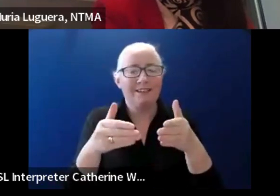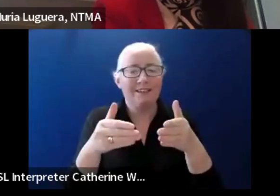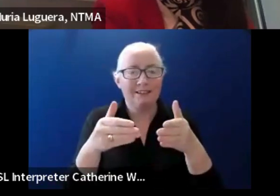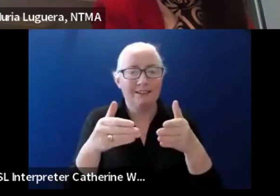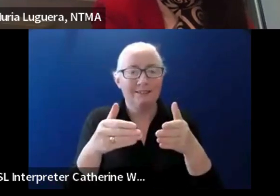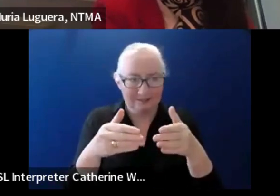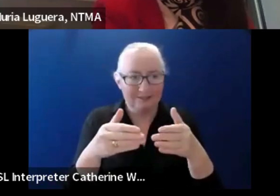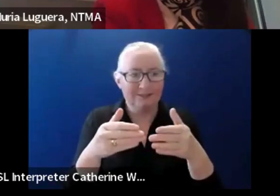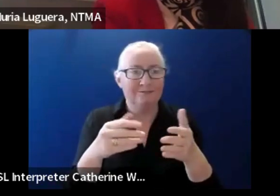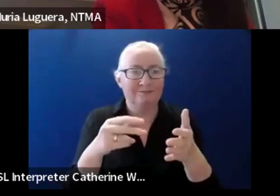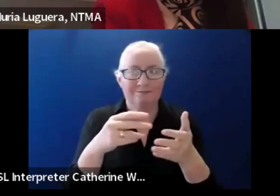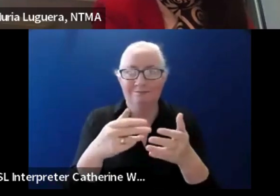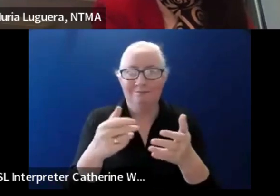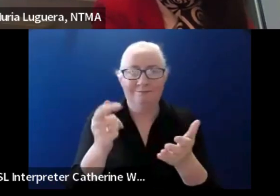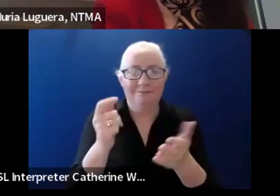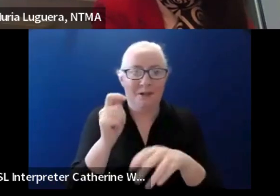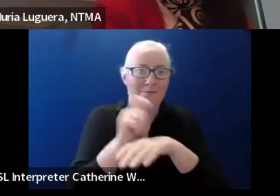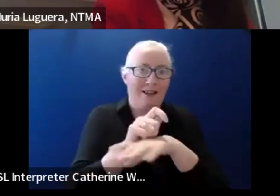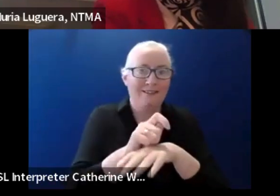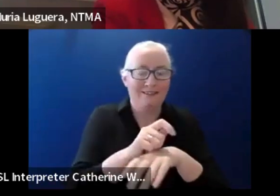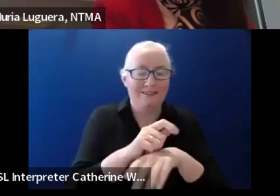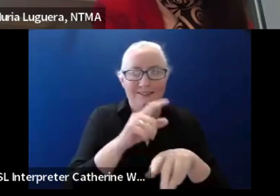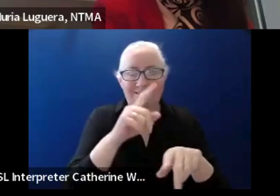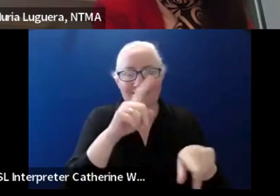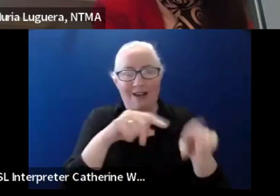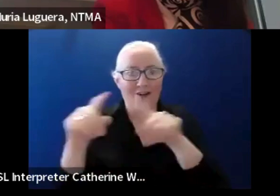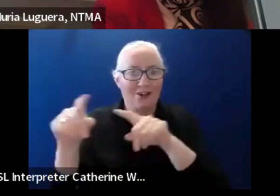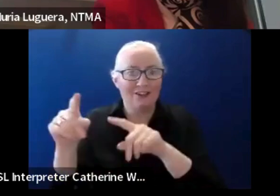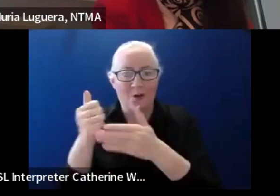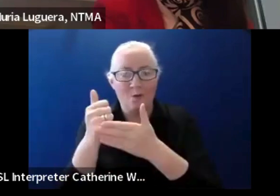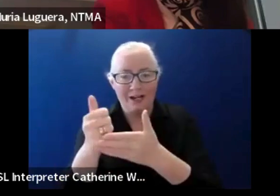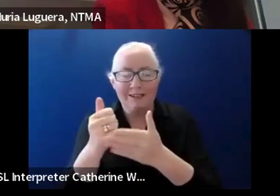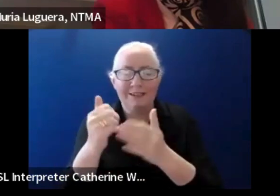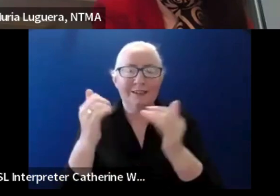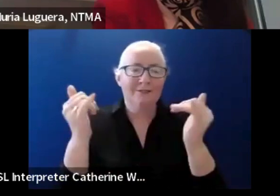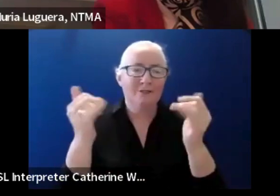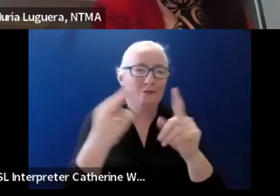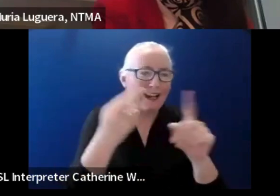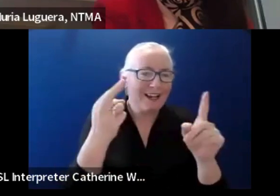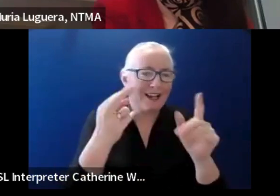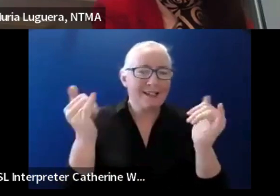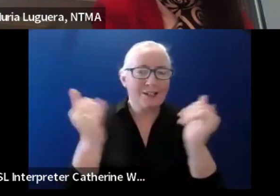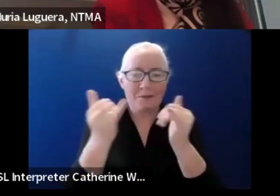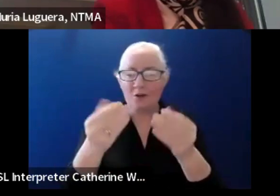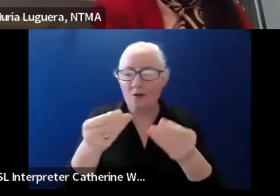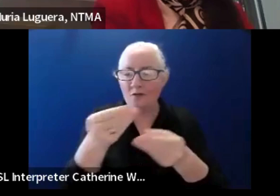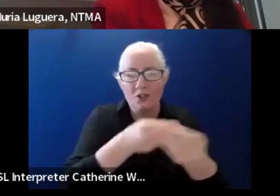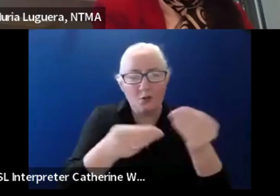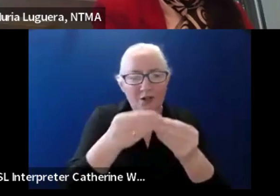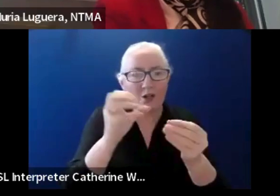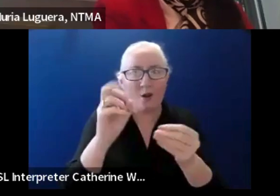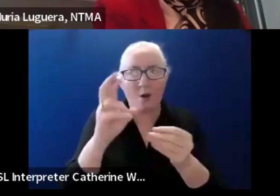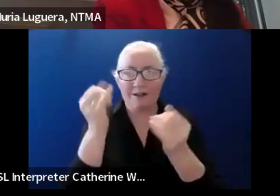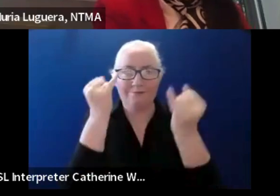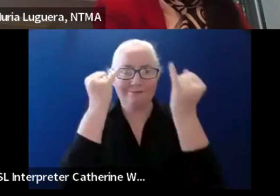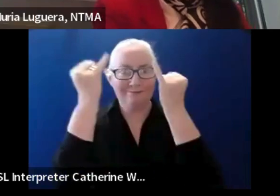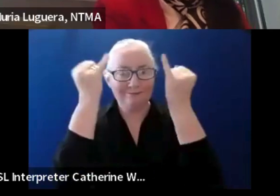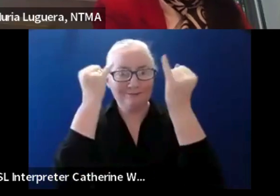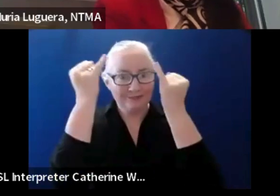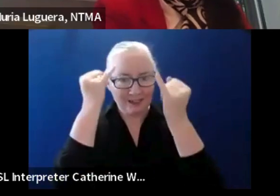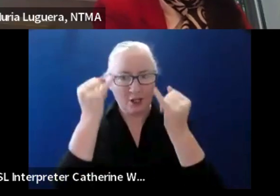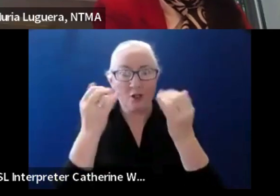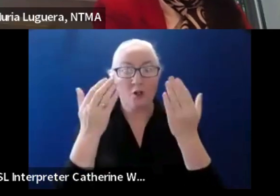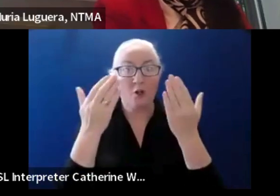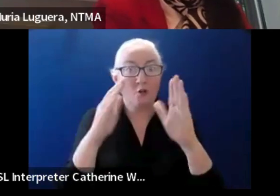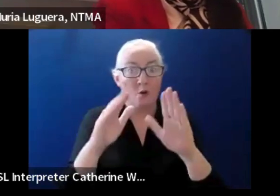Outstanding Diversity Initiative Award. This category recognises and celebrates a resource or initiative that has proven